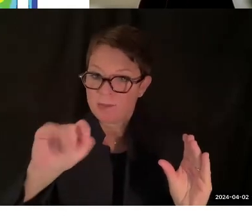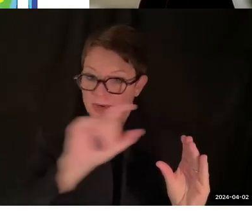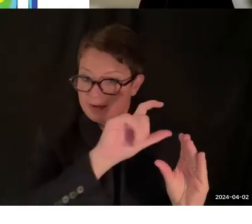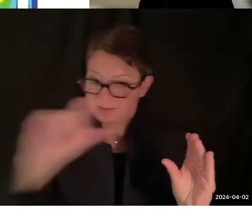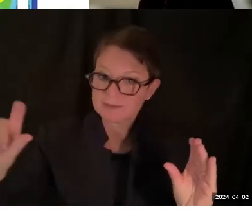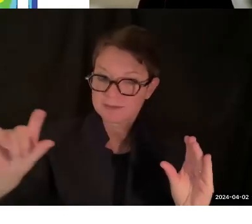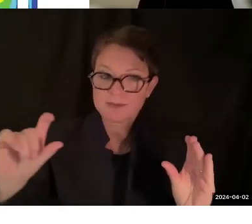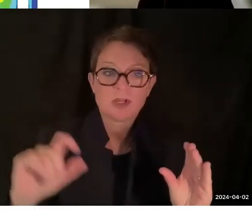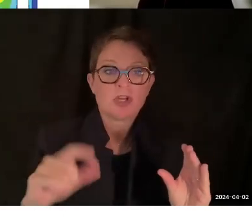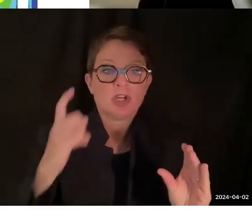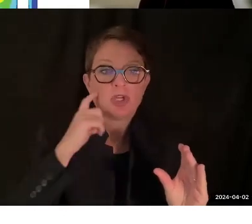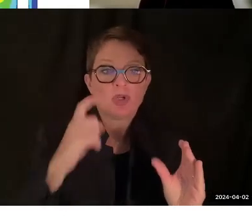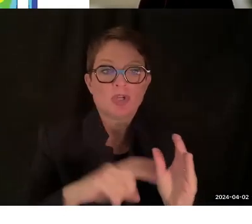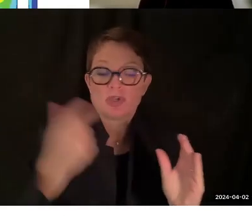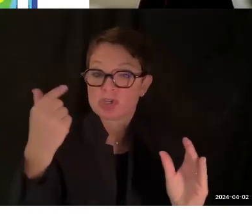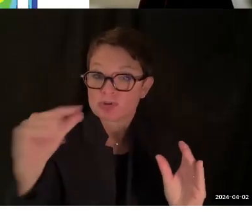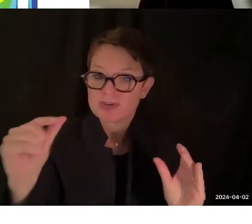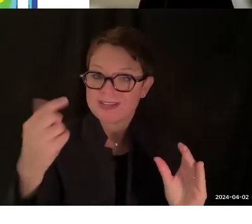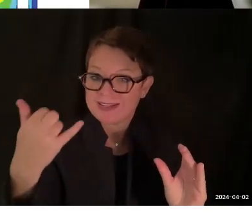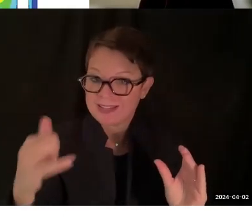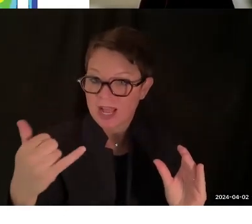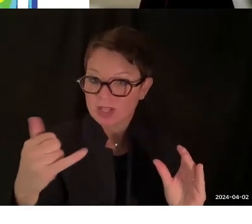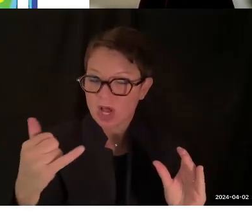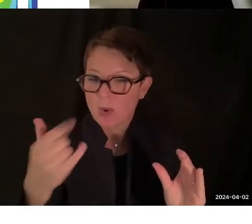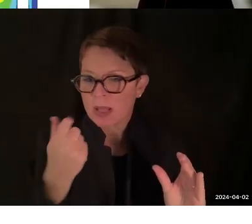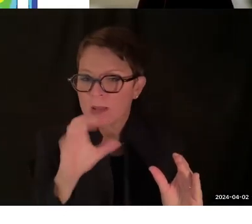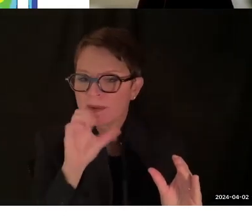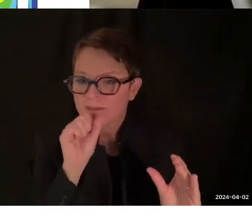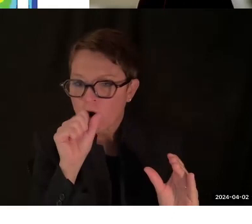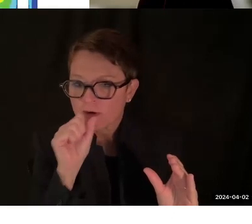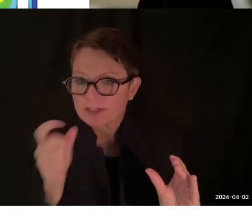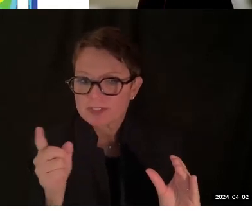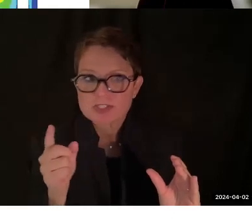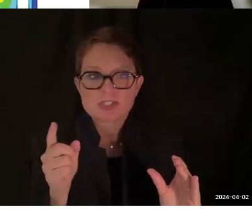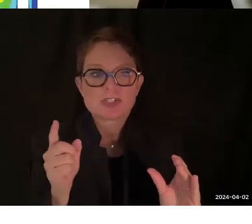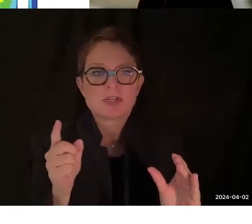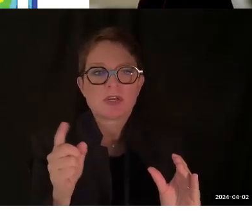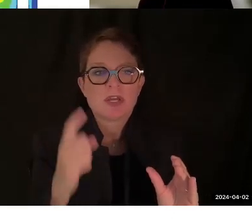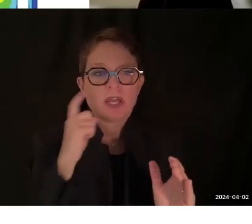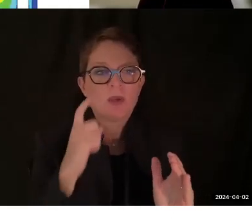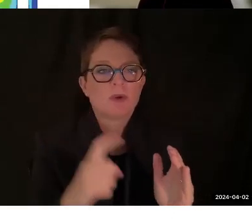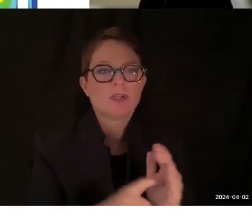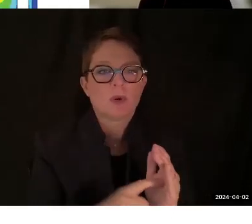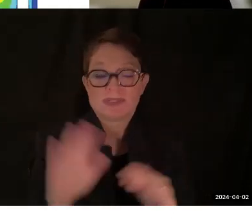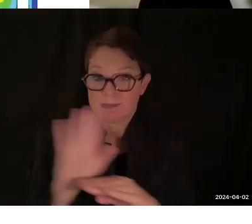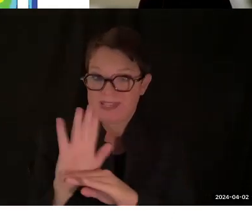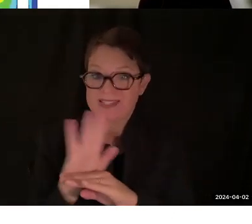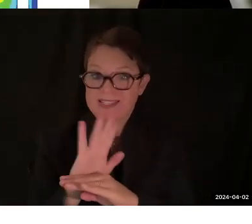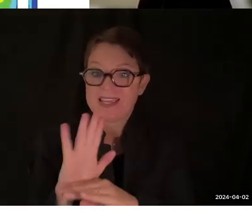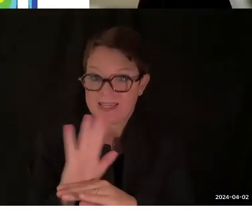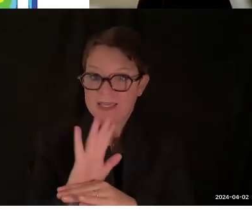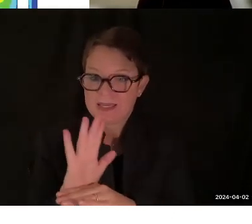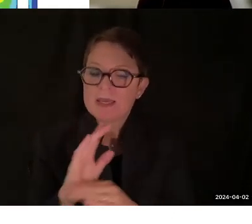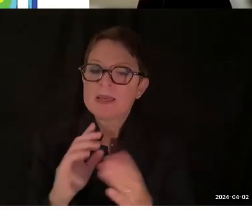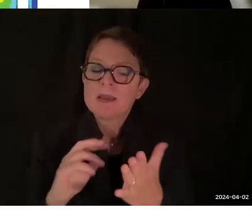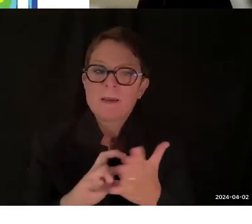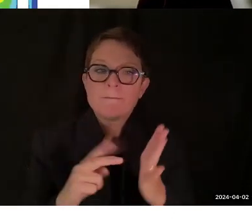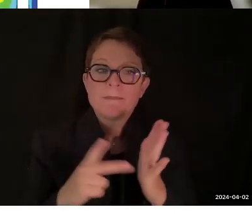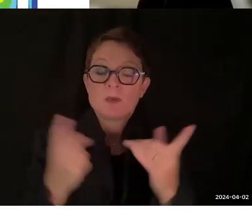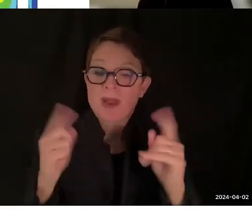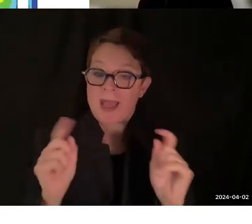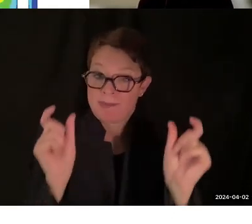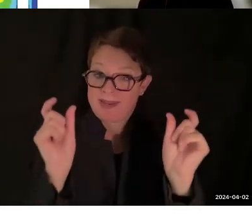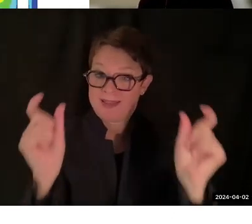see greens and yellows and a little bit of orange, which tells us that's a really busy spot. So what's happening there is we have